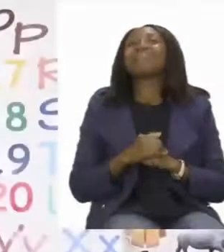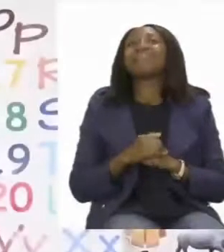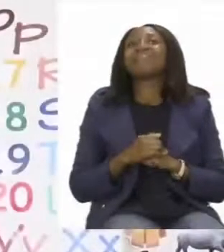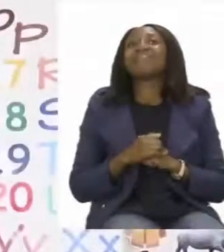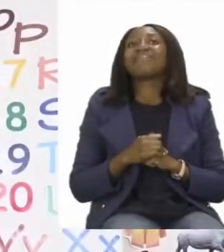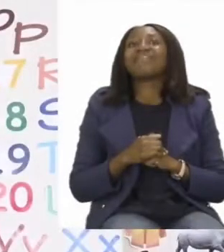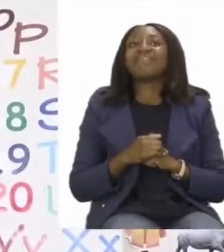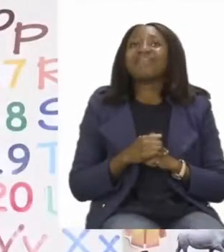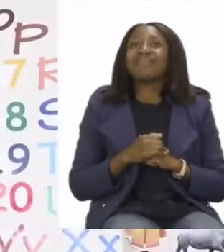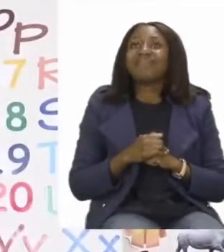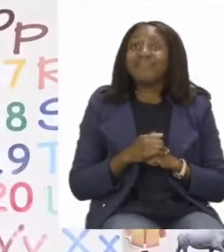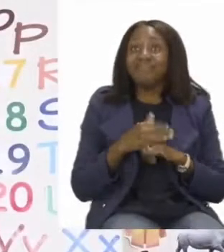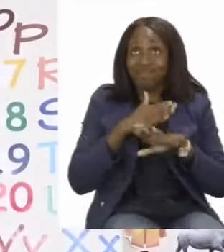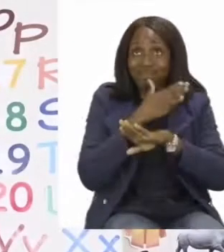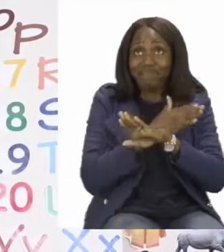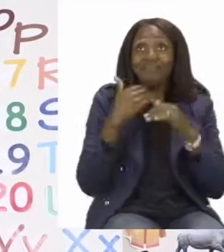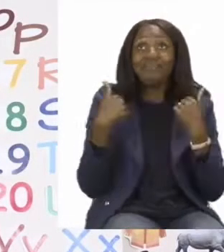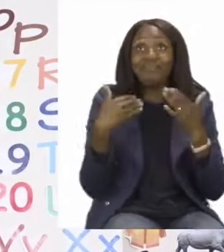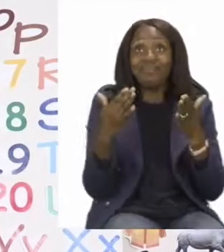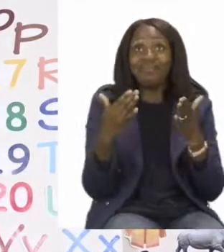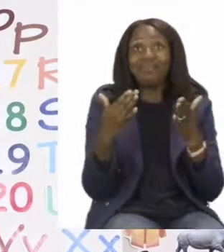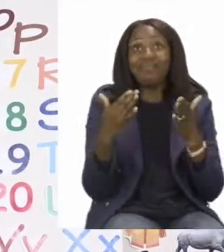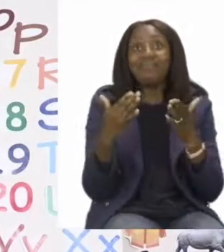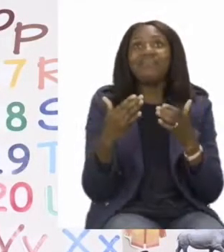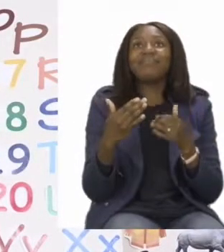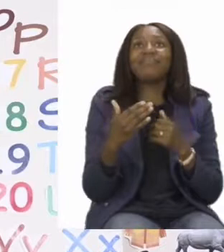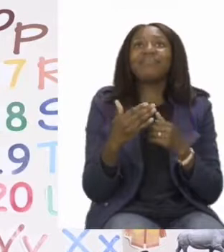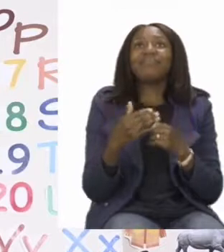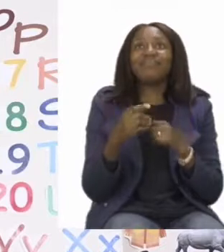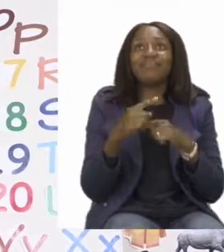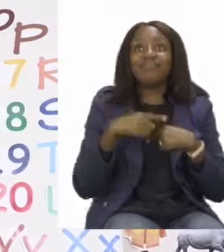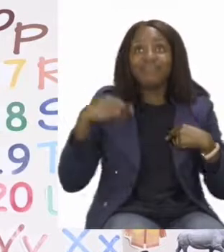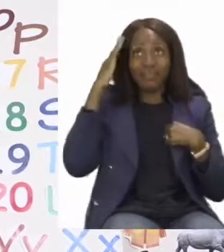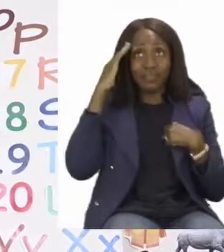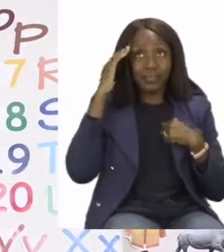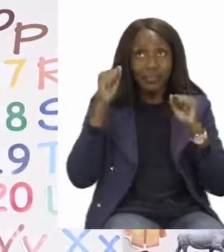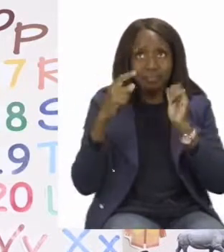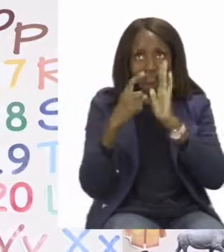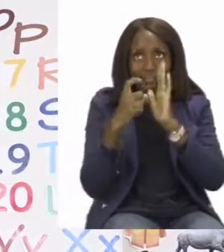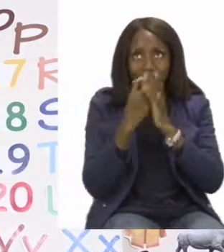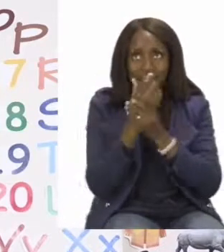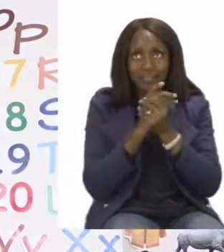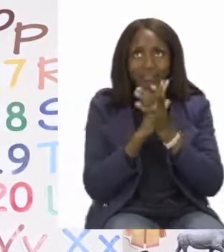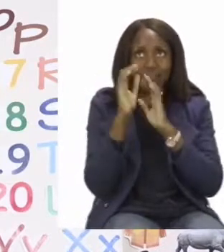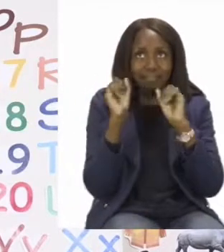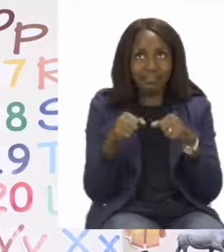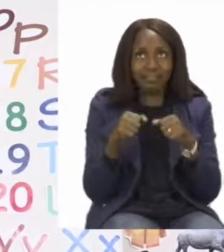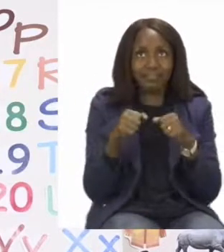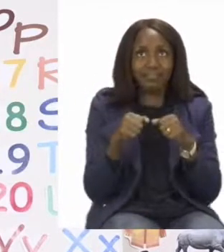safe. And before we get into any lessons, boys and girls, we know that we need to sanitize. So let us